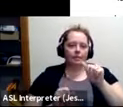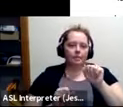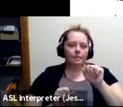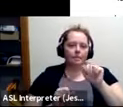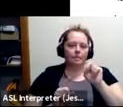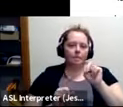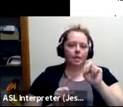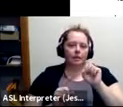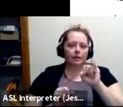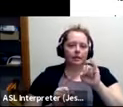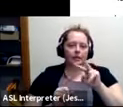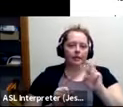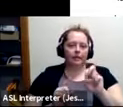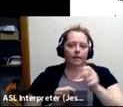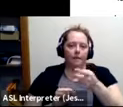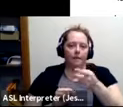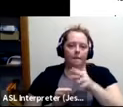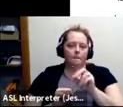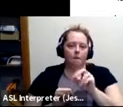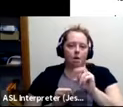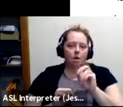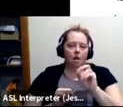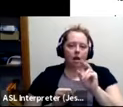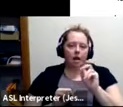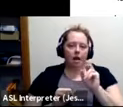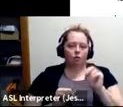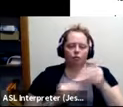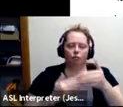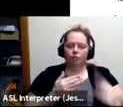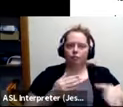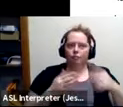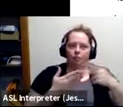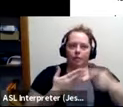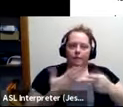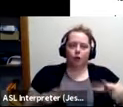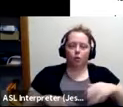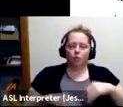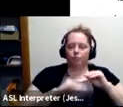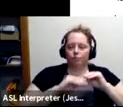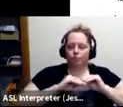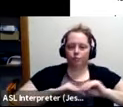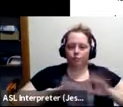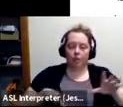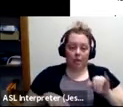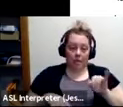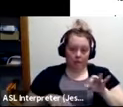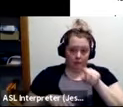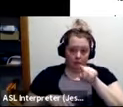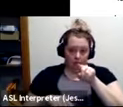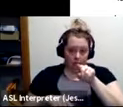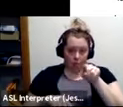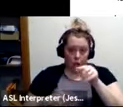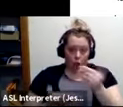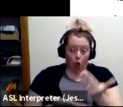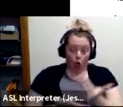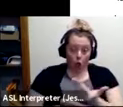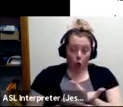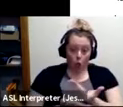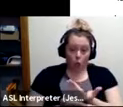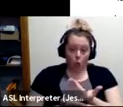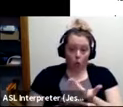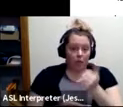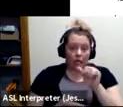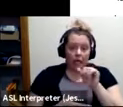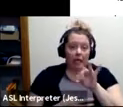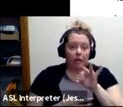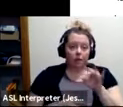On any of these pronouns that are new to you, I would maybe study up on them. If someone tells you that they have a new one, what I